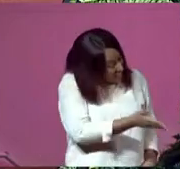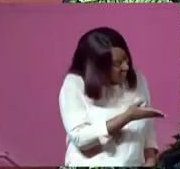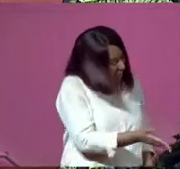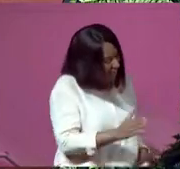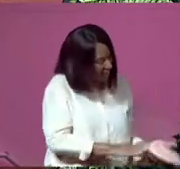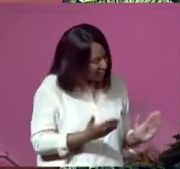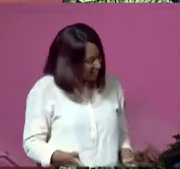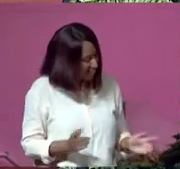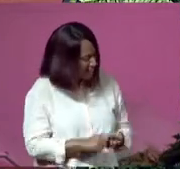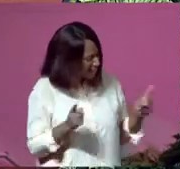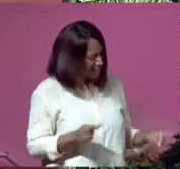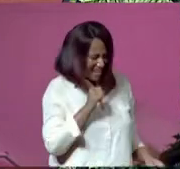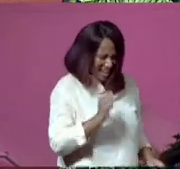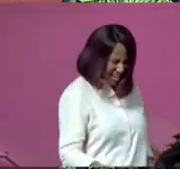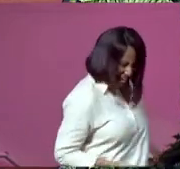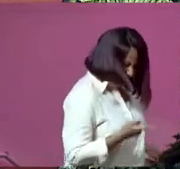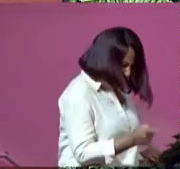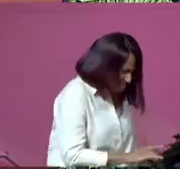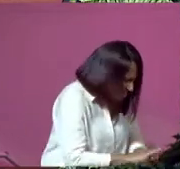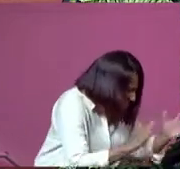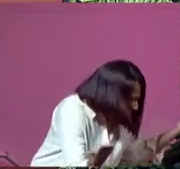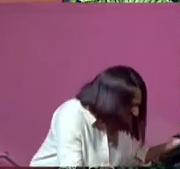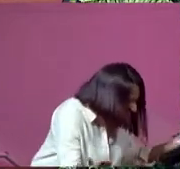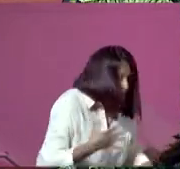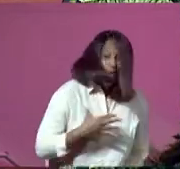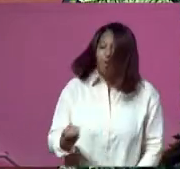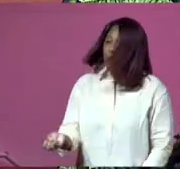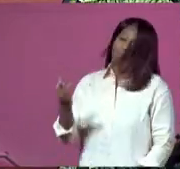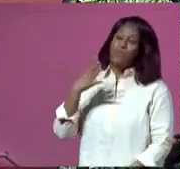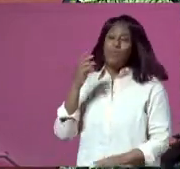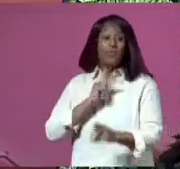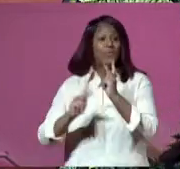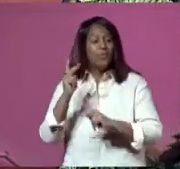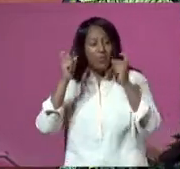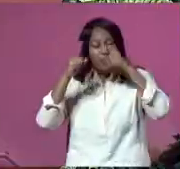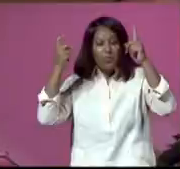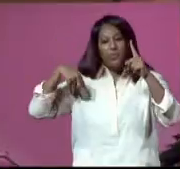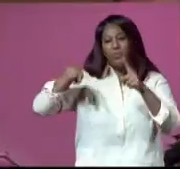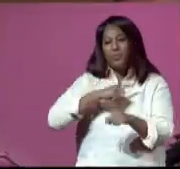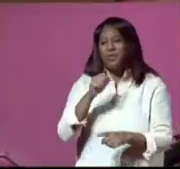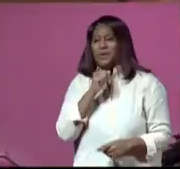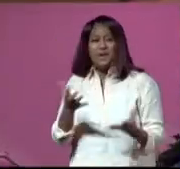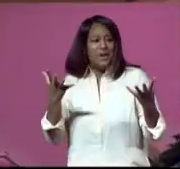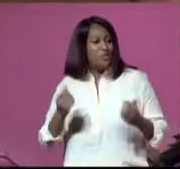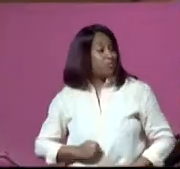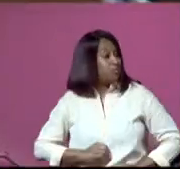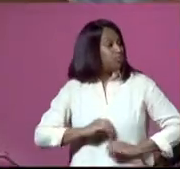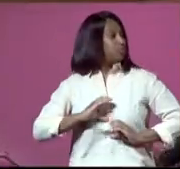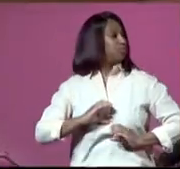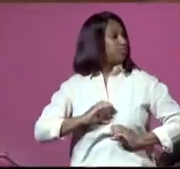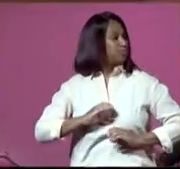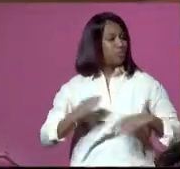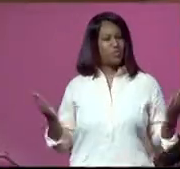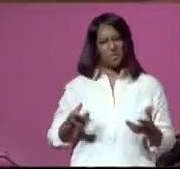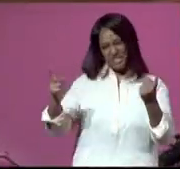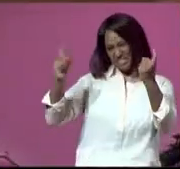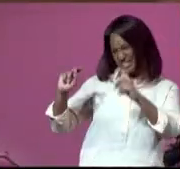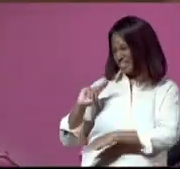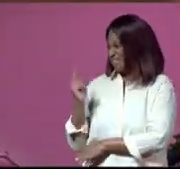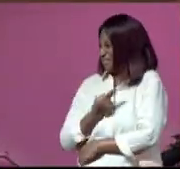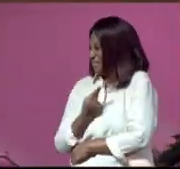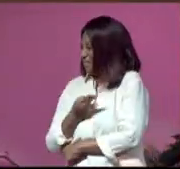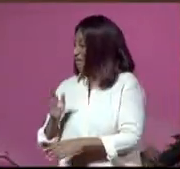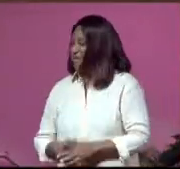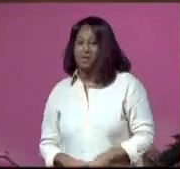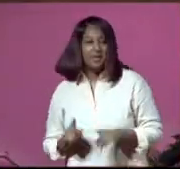Sunday, he was not there. White folk were surprised when we refused to be satisfied with crumbs, but wanted the whole